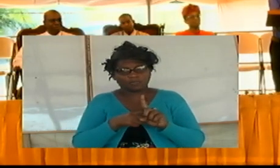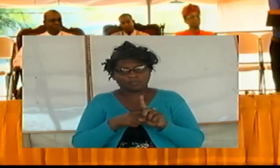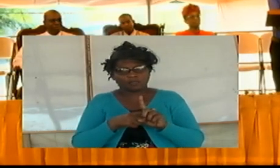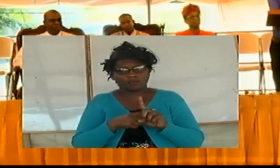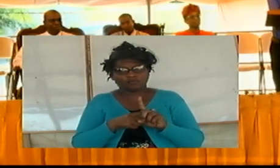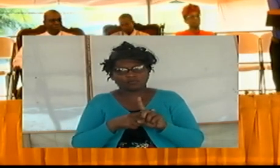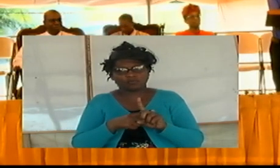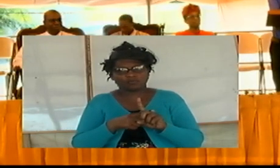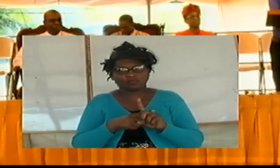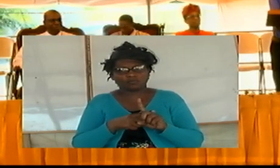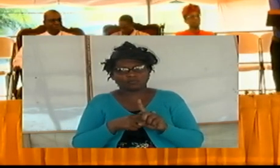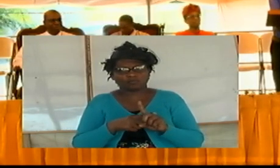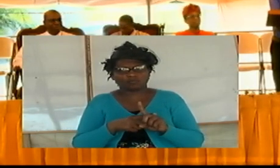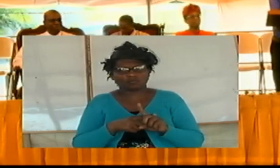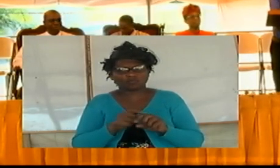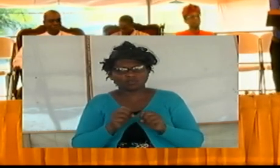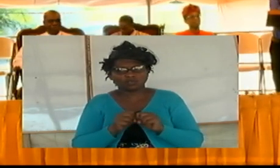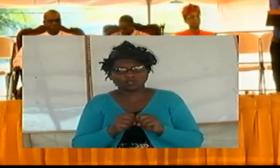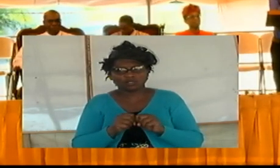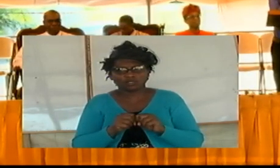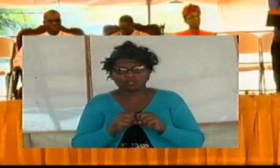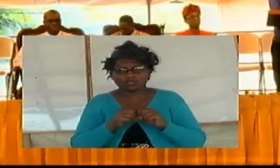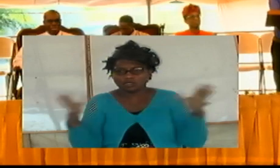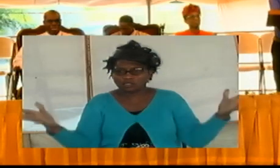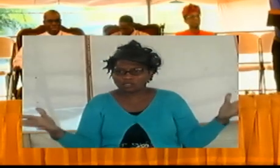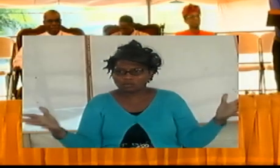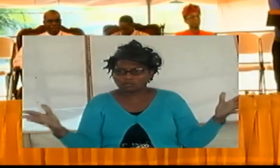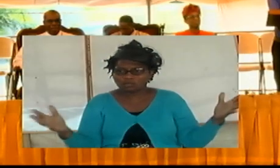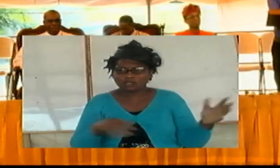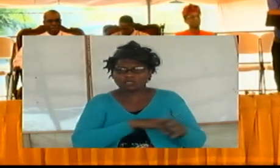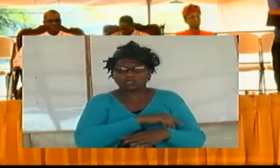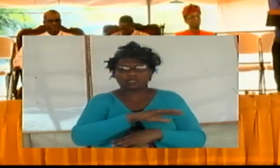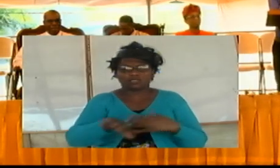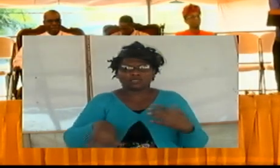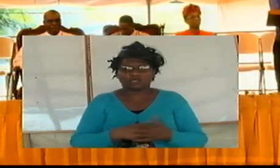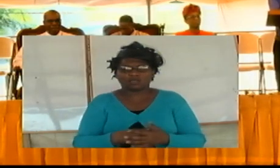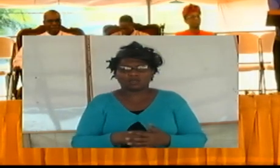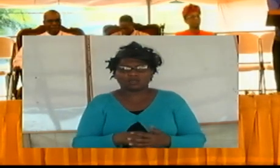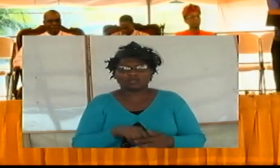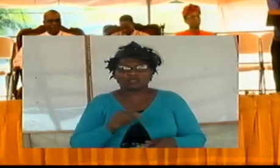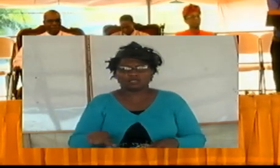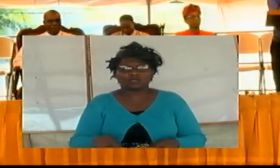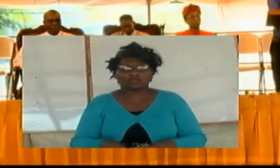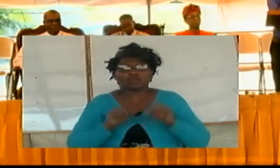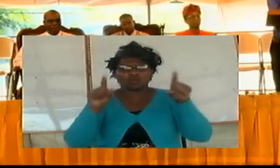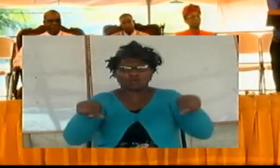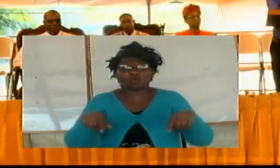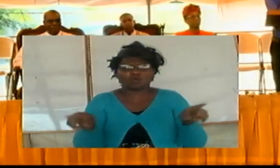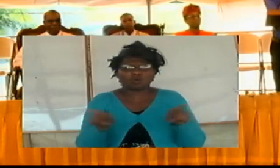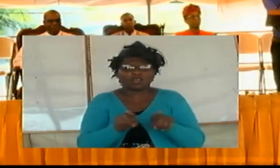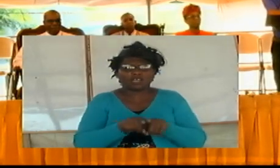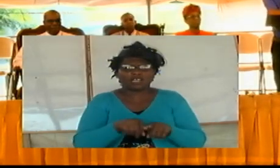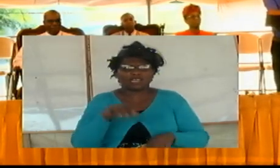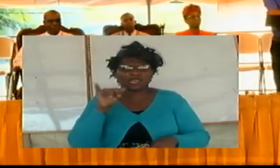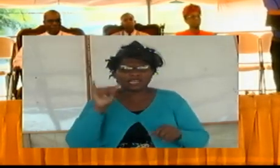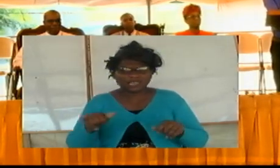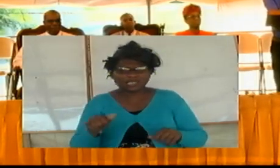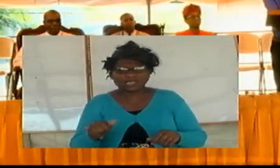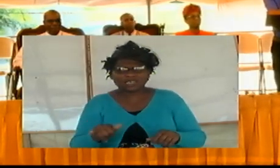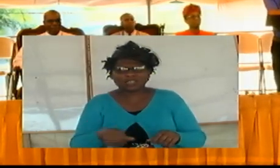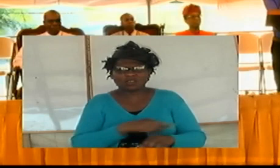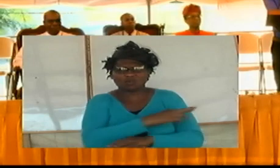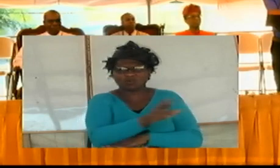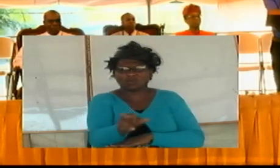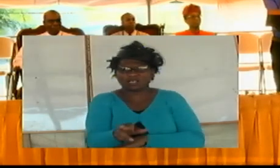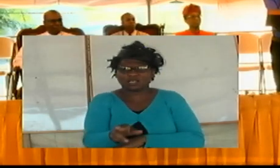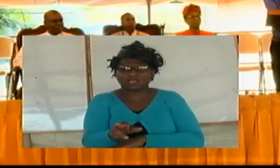going to disappear. You know, it was just all this hard work is just going to go like that. And I'm, you know, while I was reaching my hands to